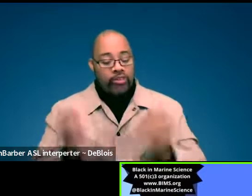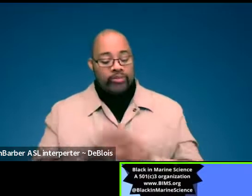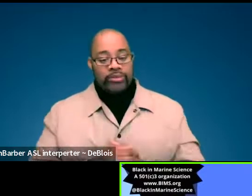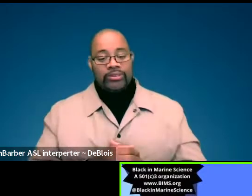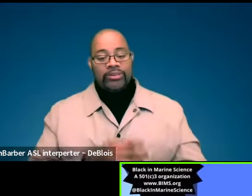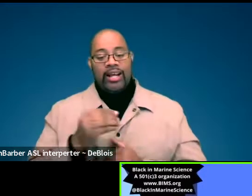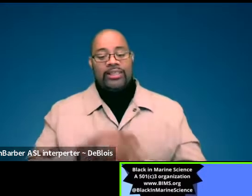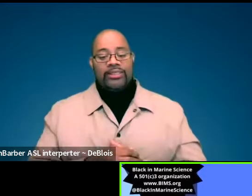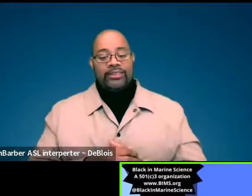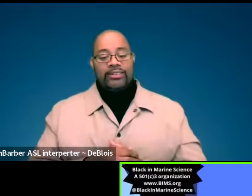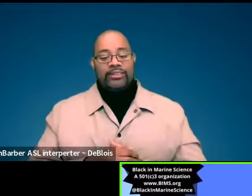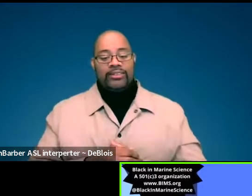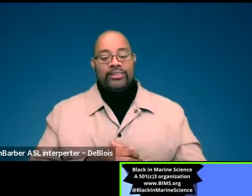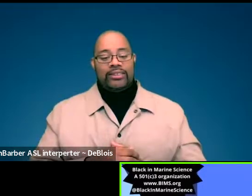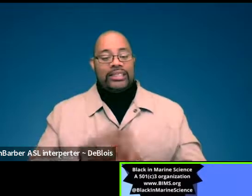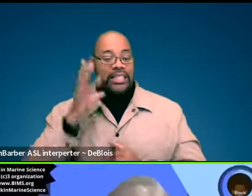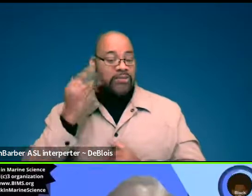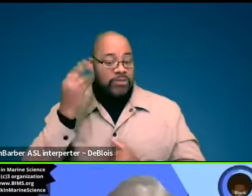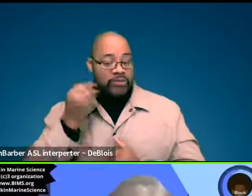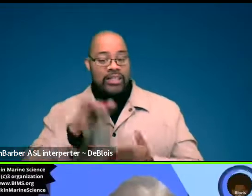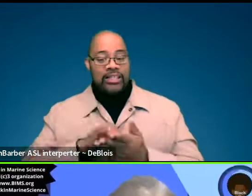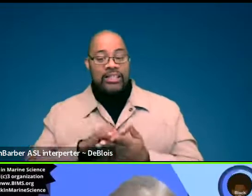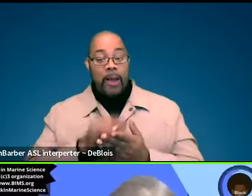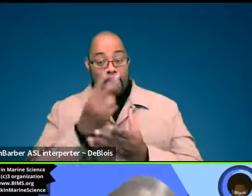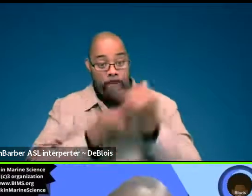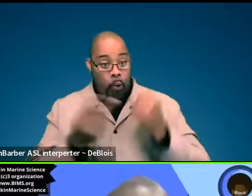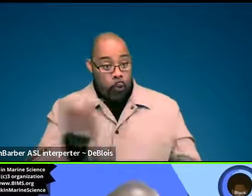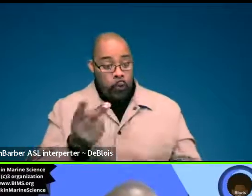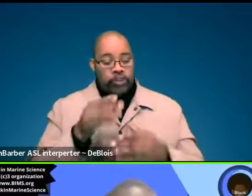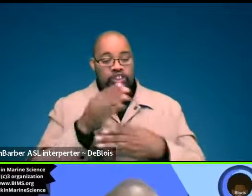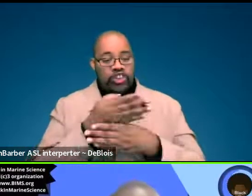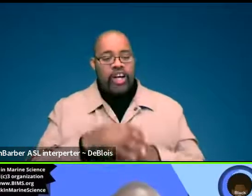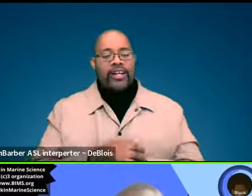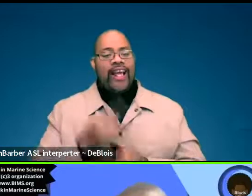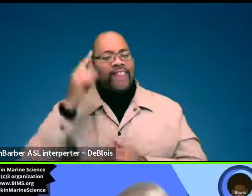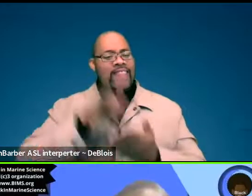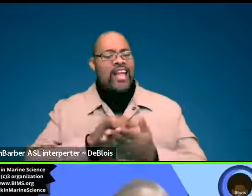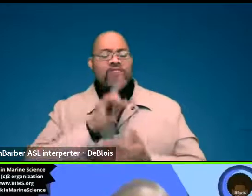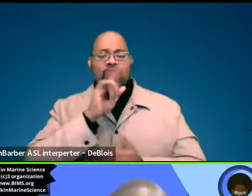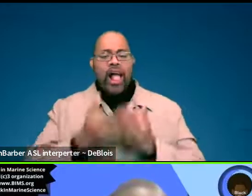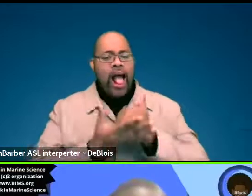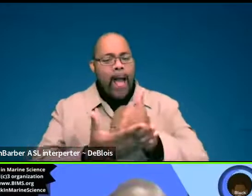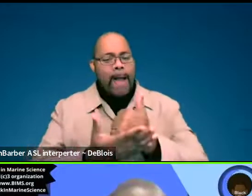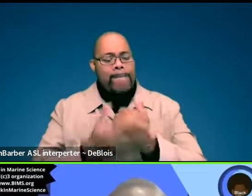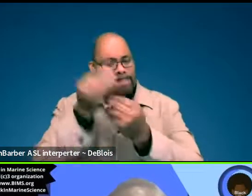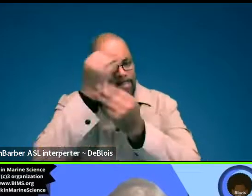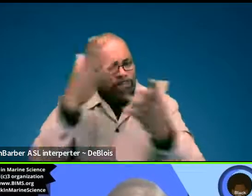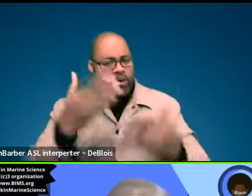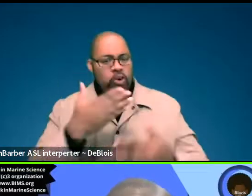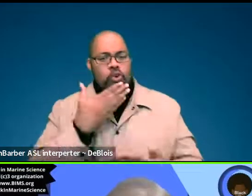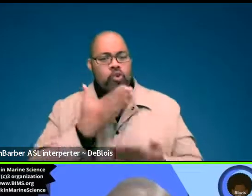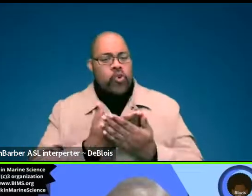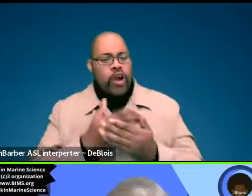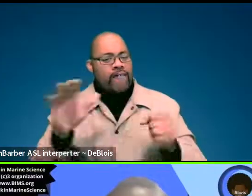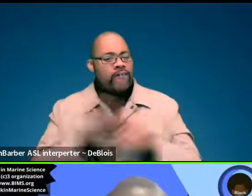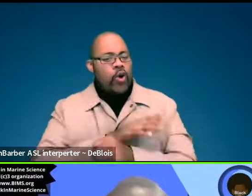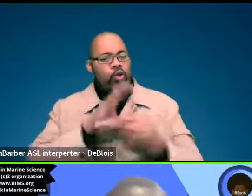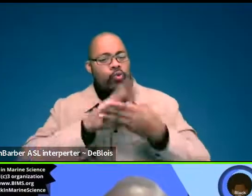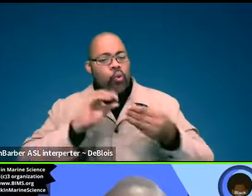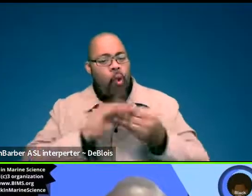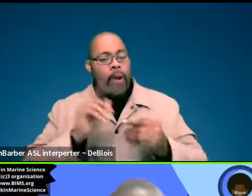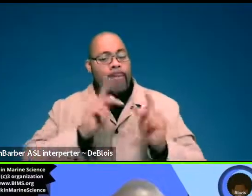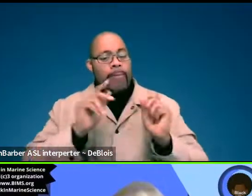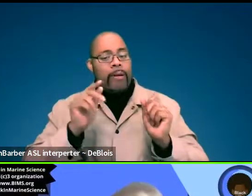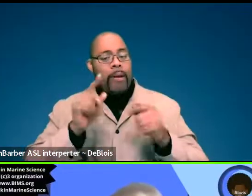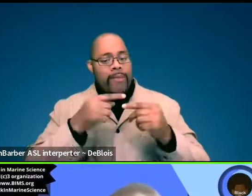and the experiences that the both of you shared, I think really helped to tell a really complete story for